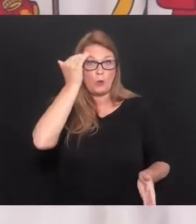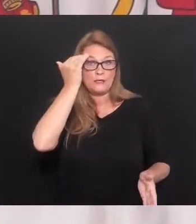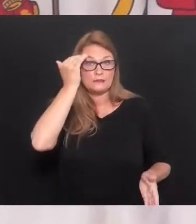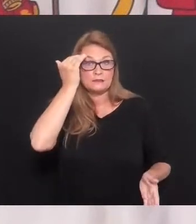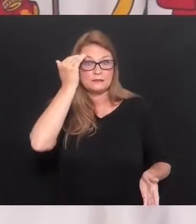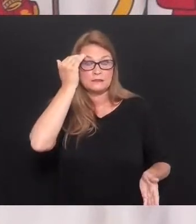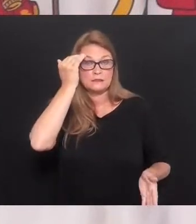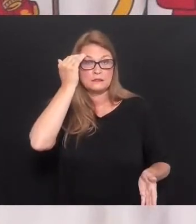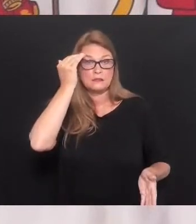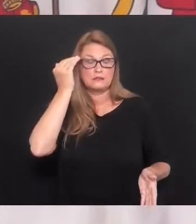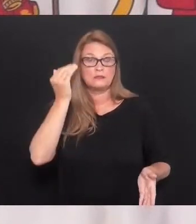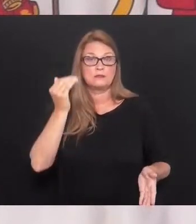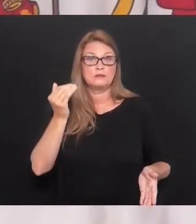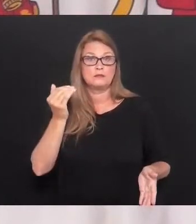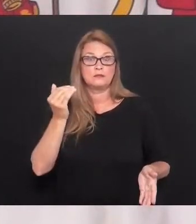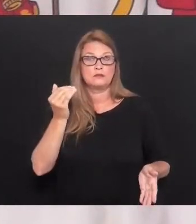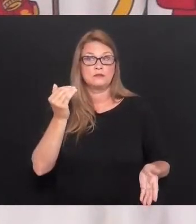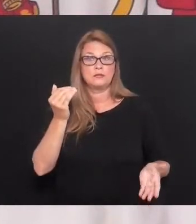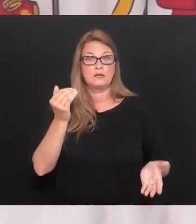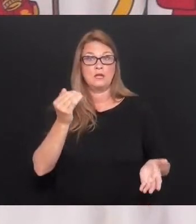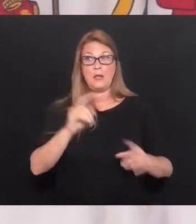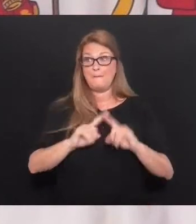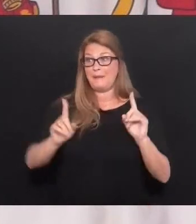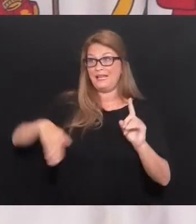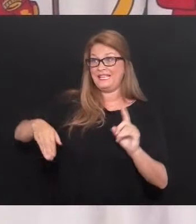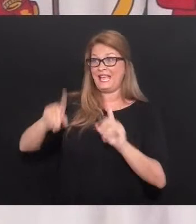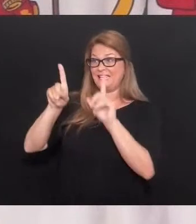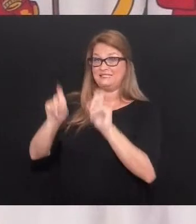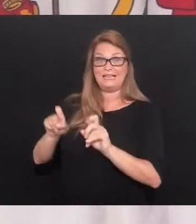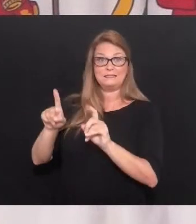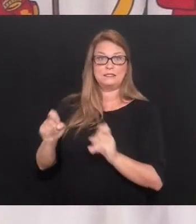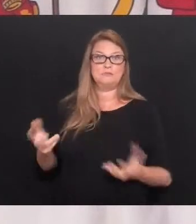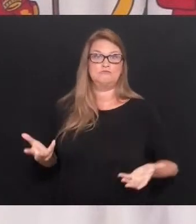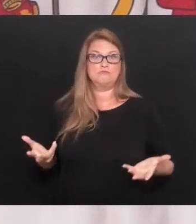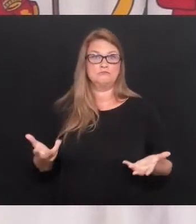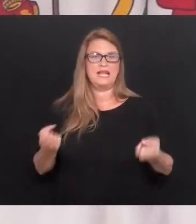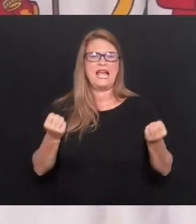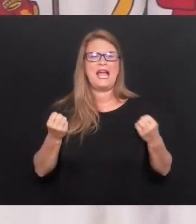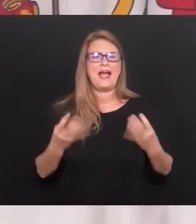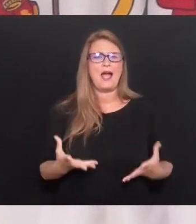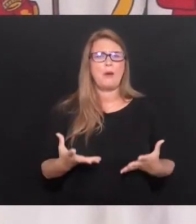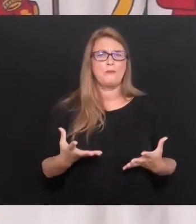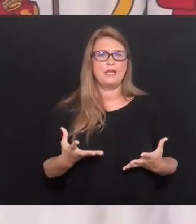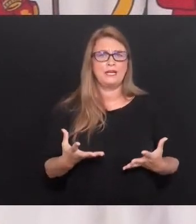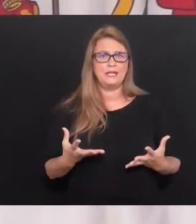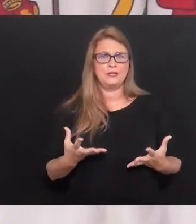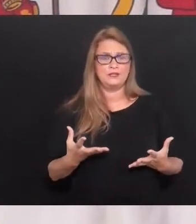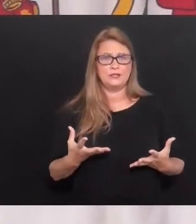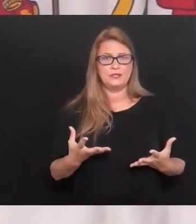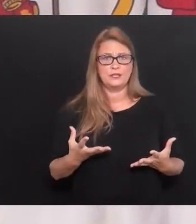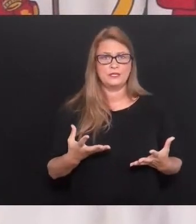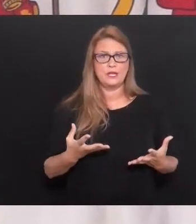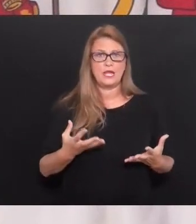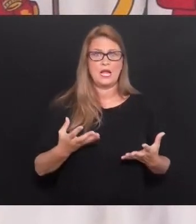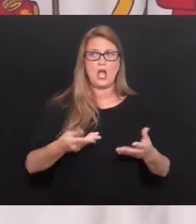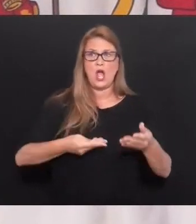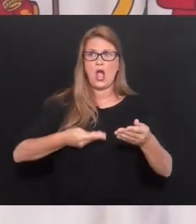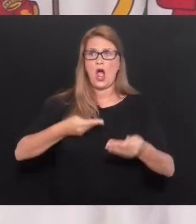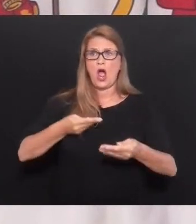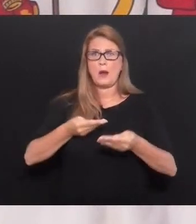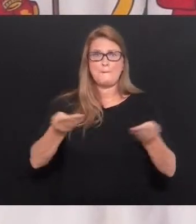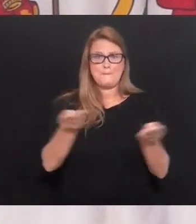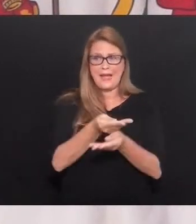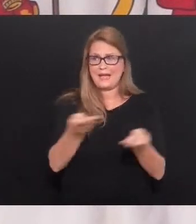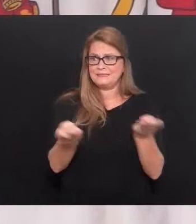absolutely are not not tested right now. No telling how many are carrying this dreaded disease